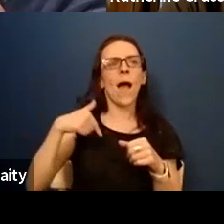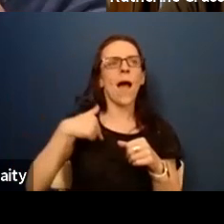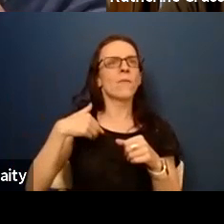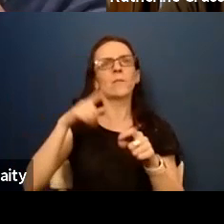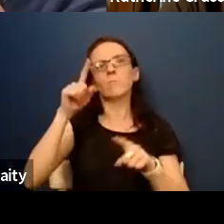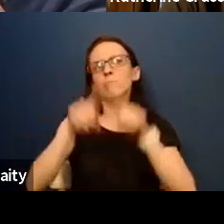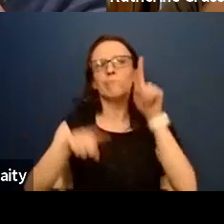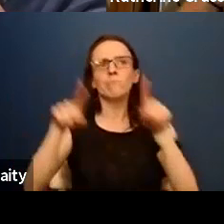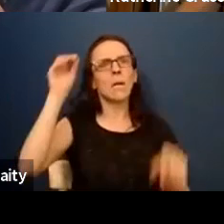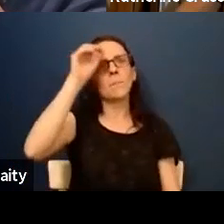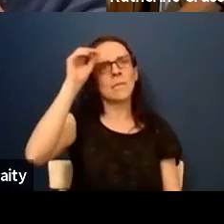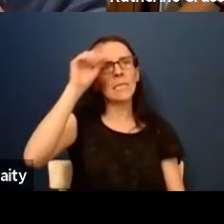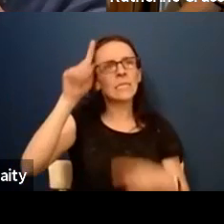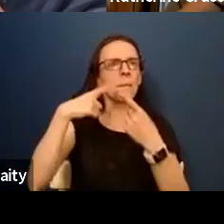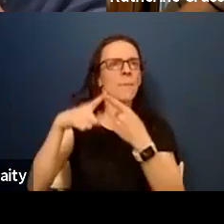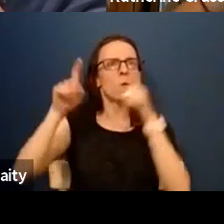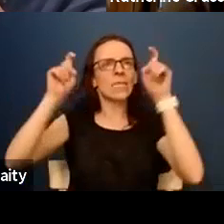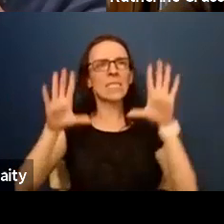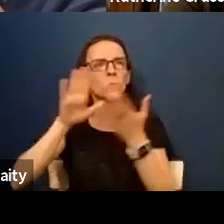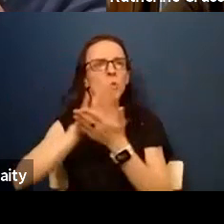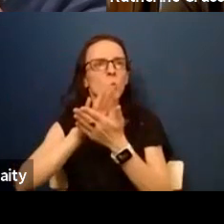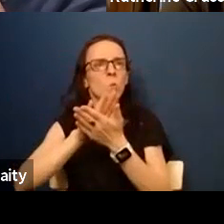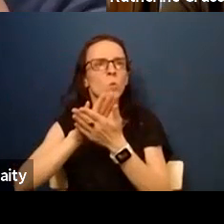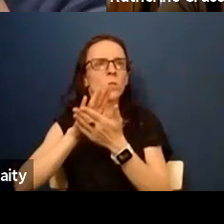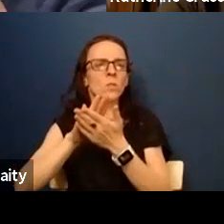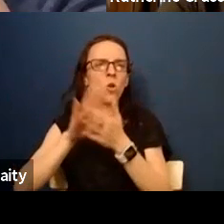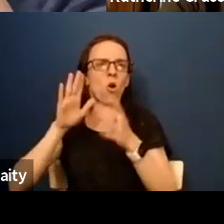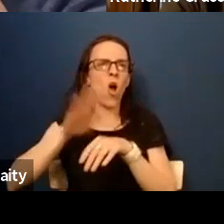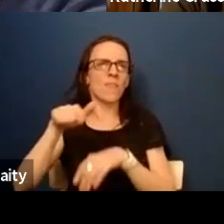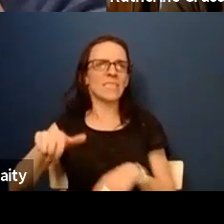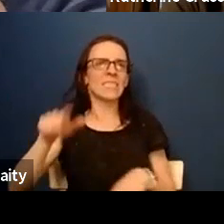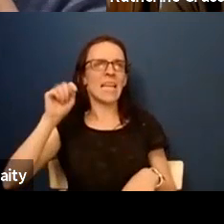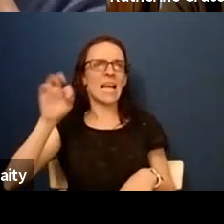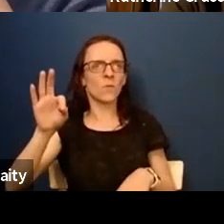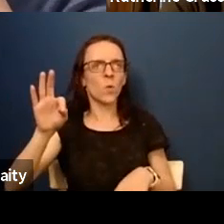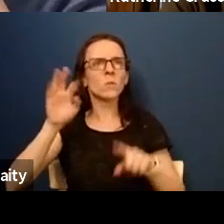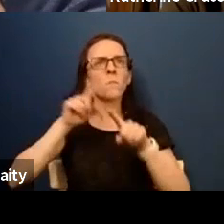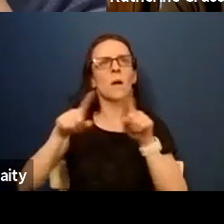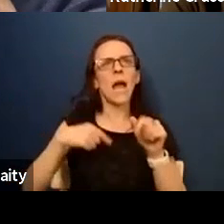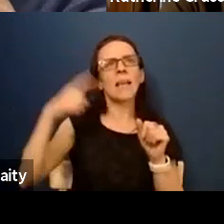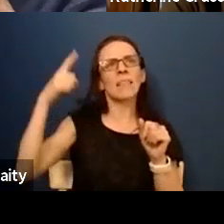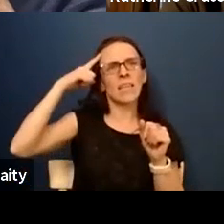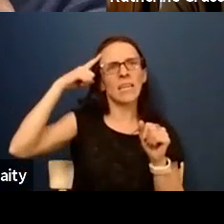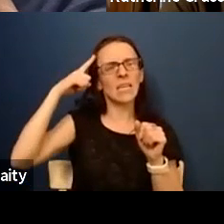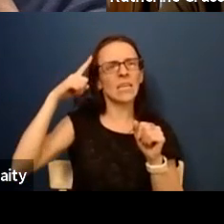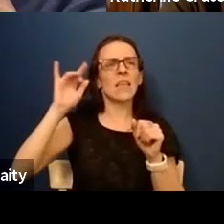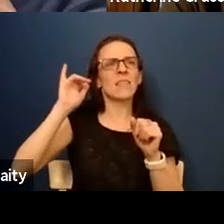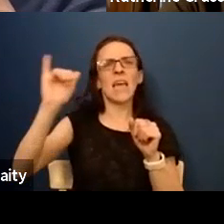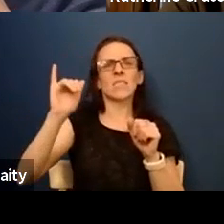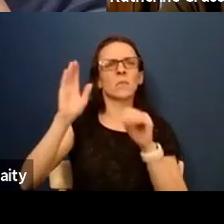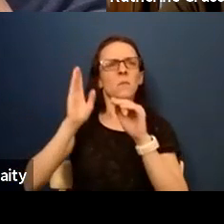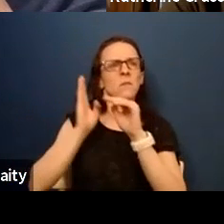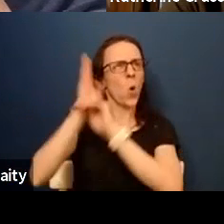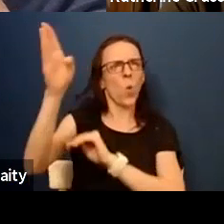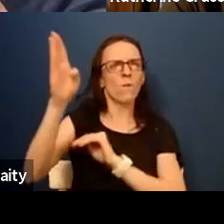opinions around the exam schools on this task force, but I do believe it's an overreach of our charge to